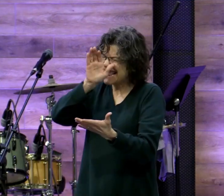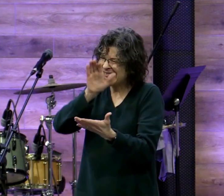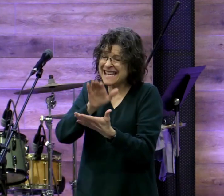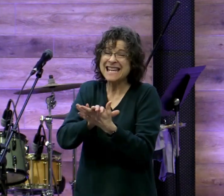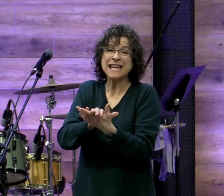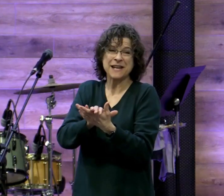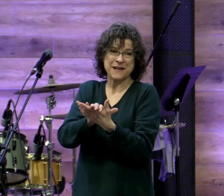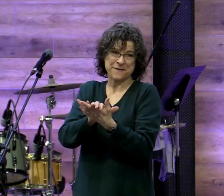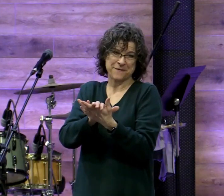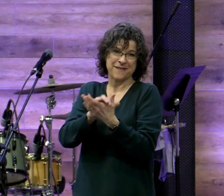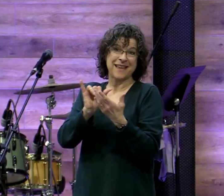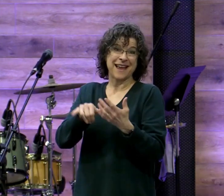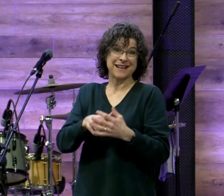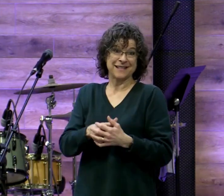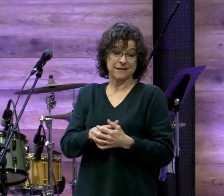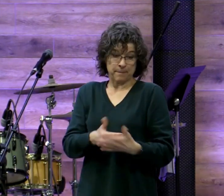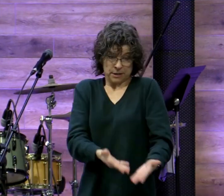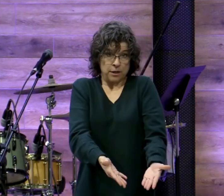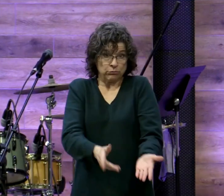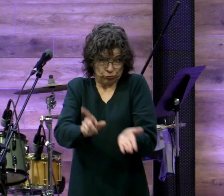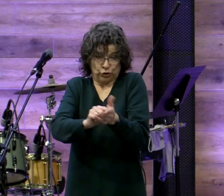that. That's right here.